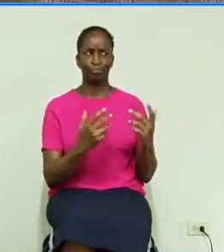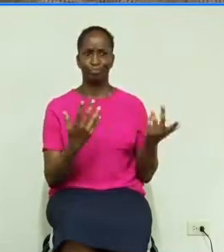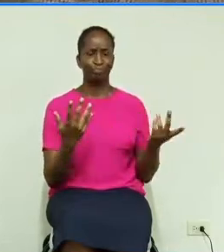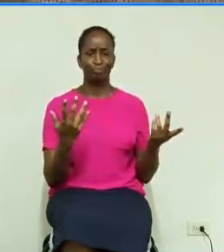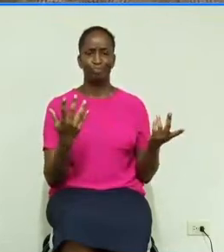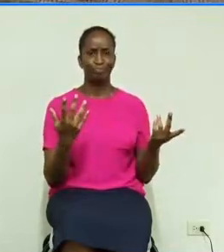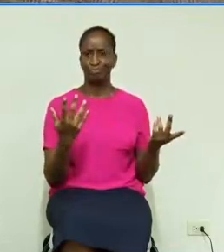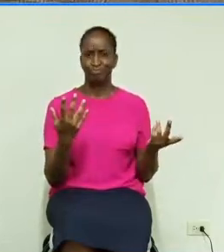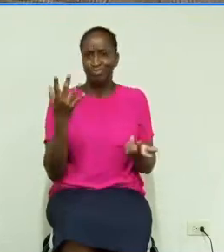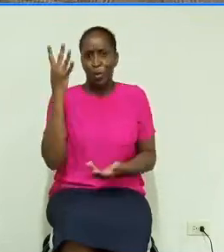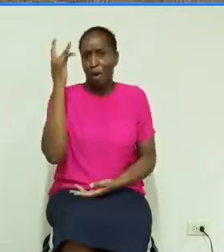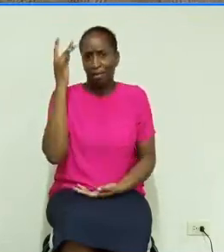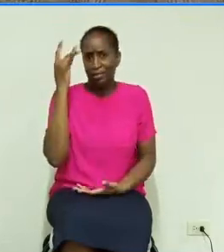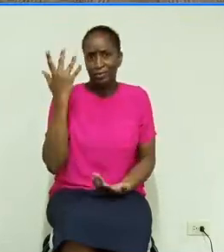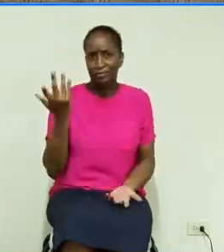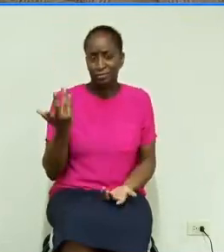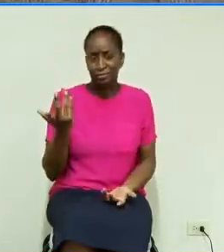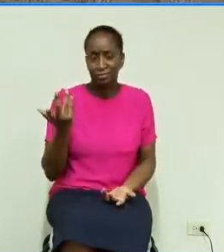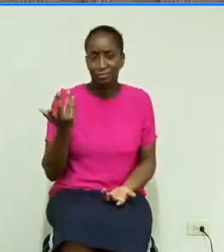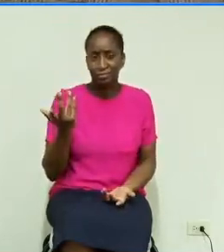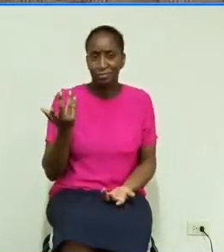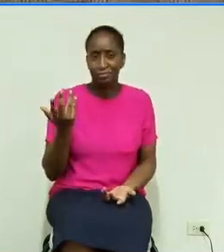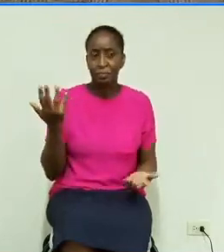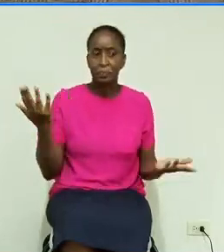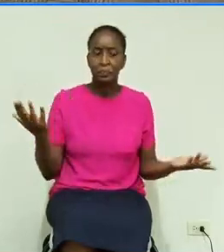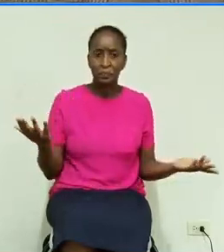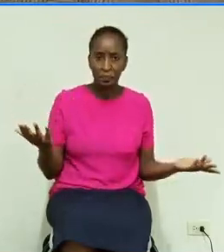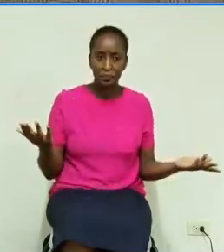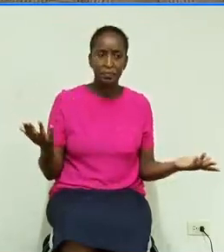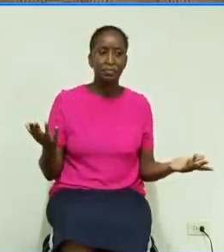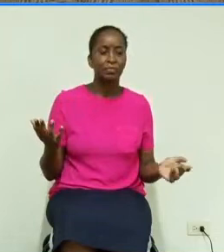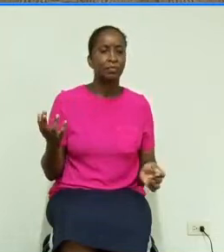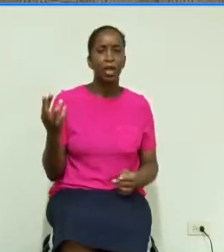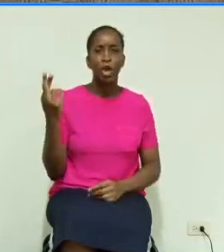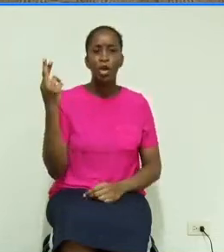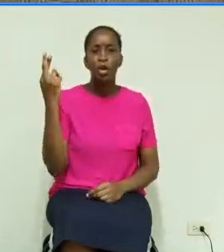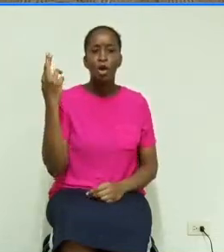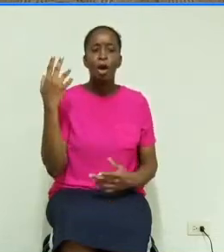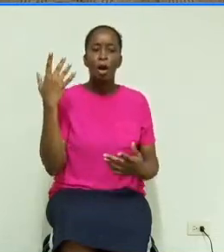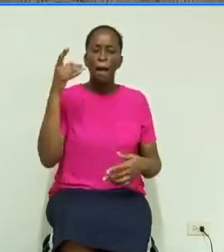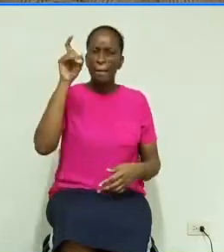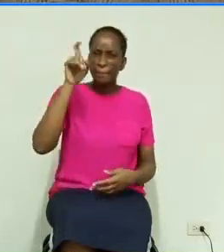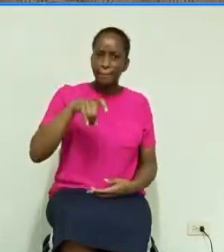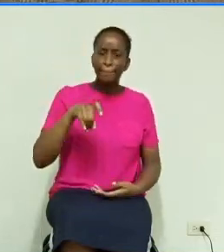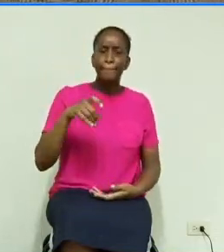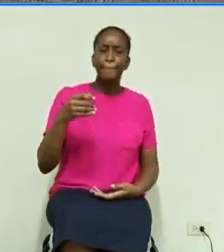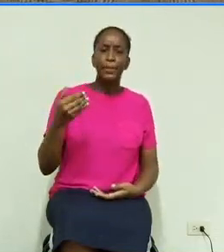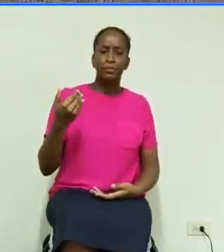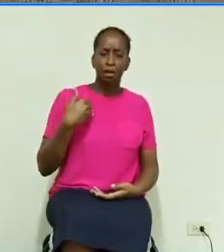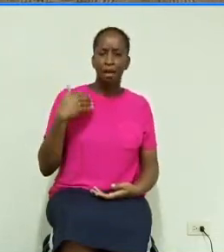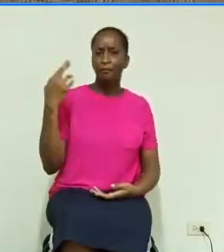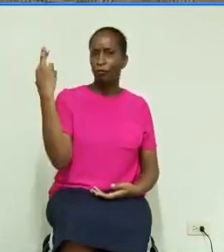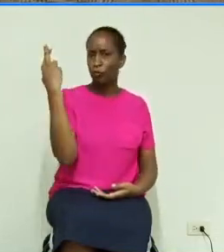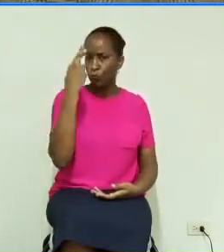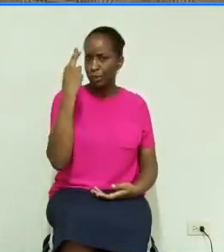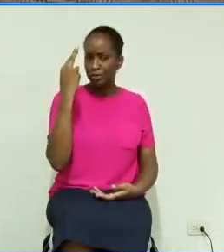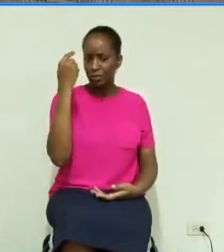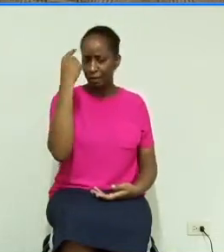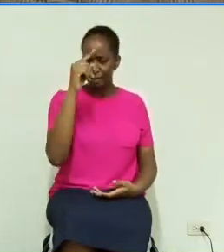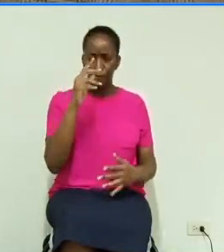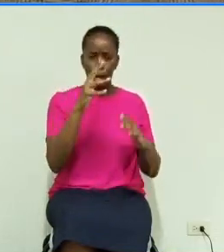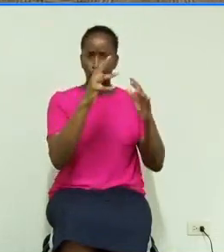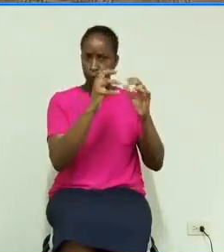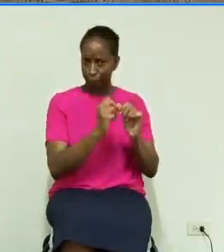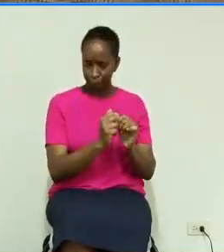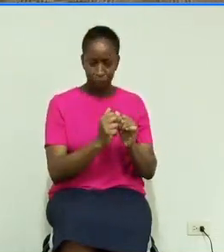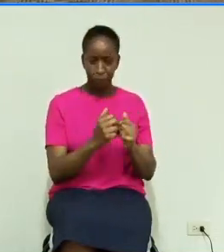having not identified a reason for doing so, and a valid reason, not just because